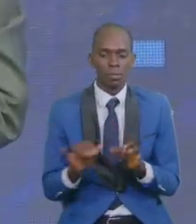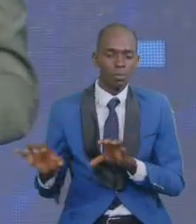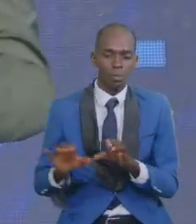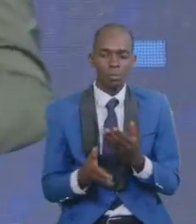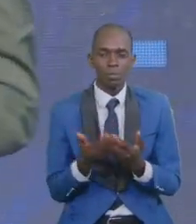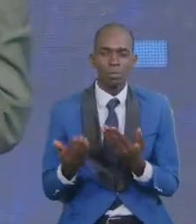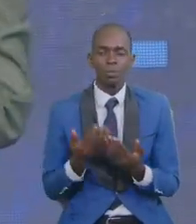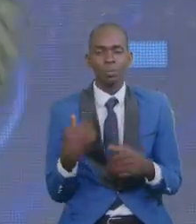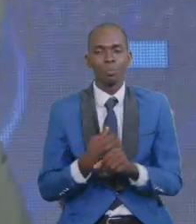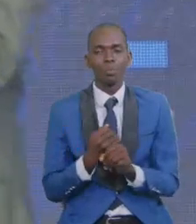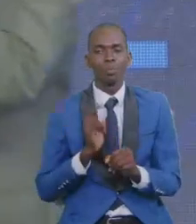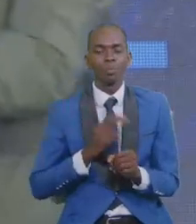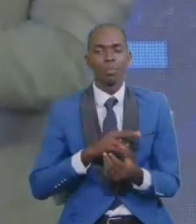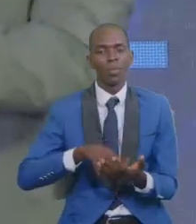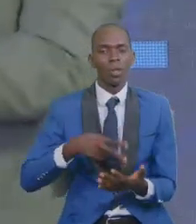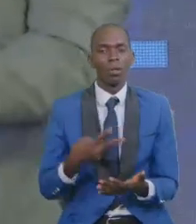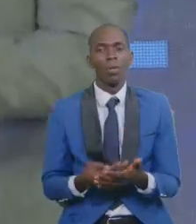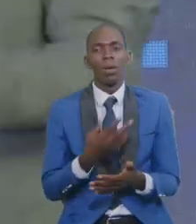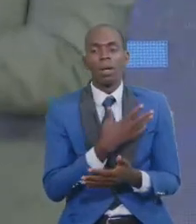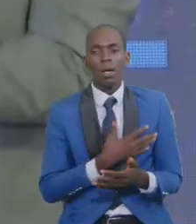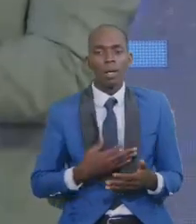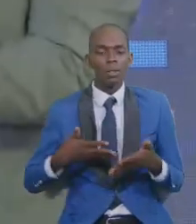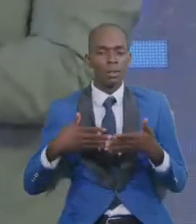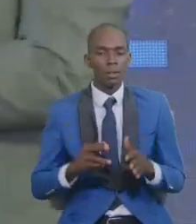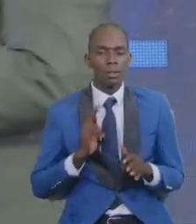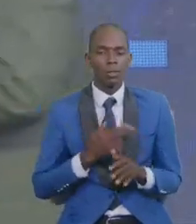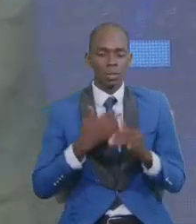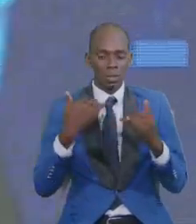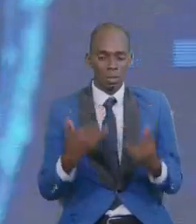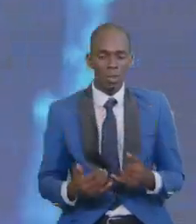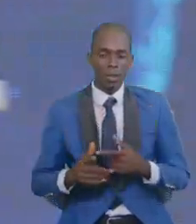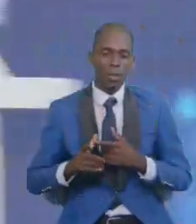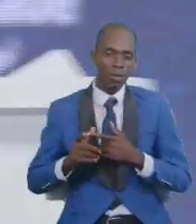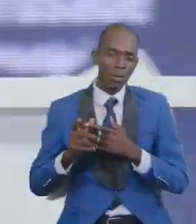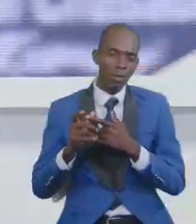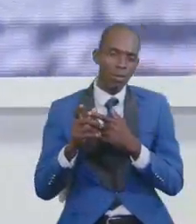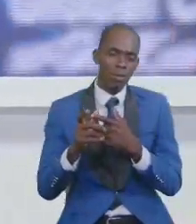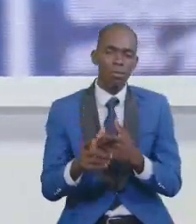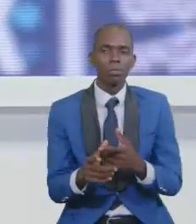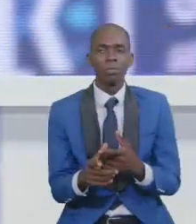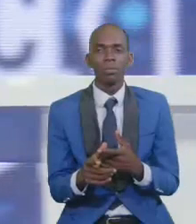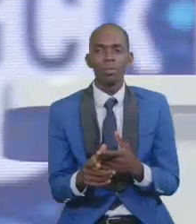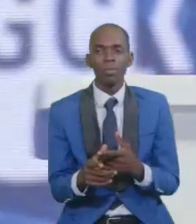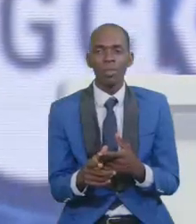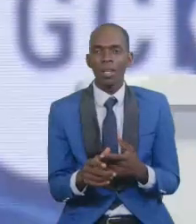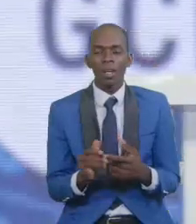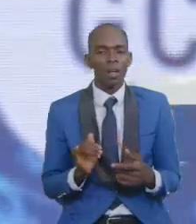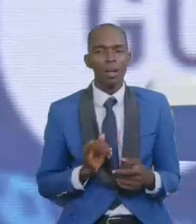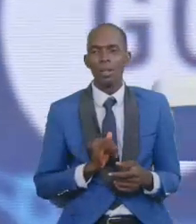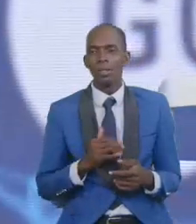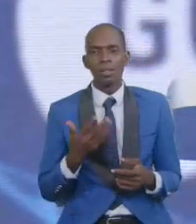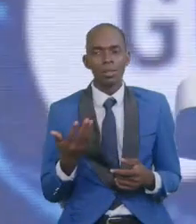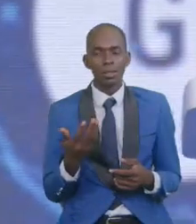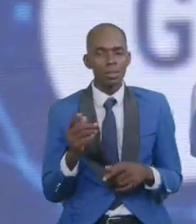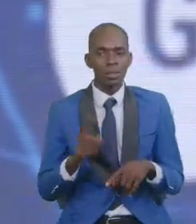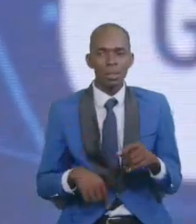us. And then let us run. I can't find a runner that is running